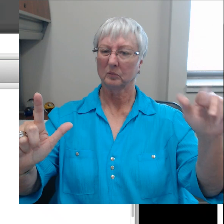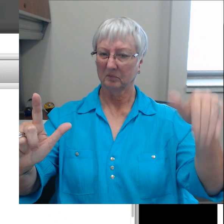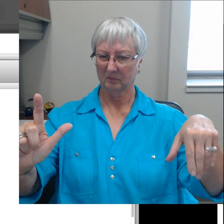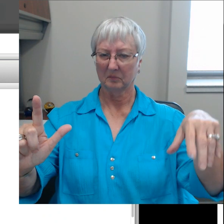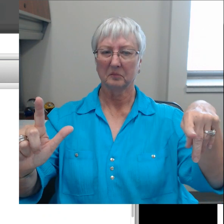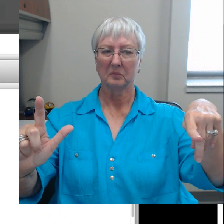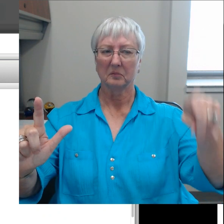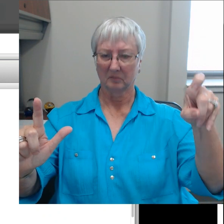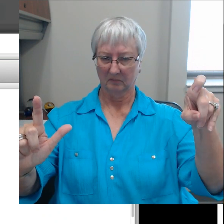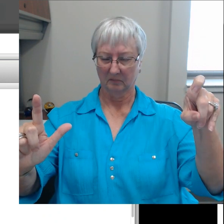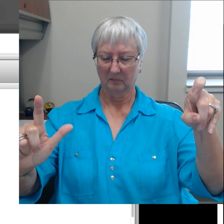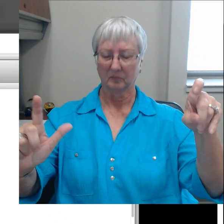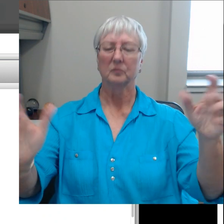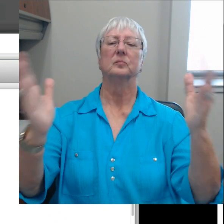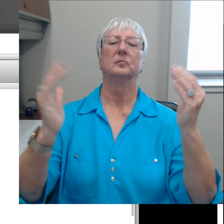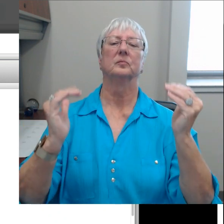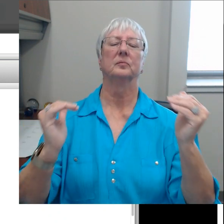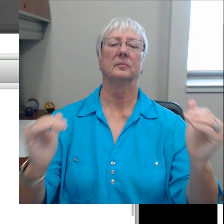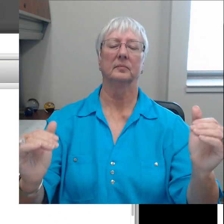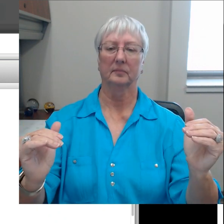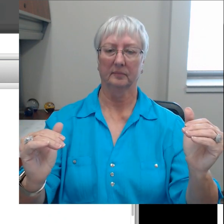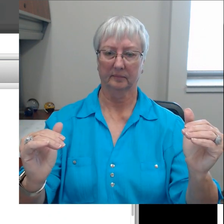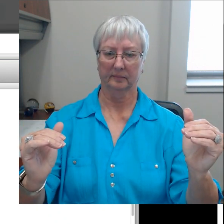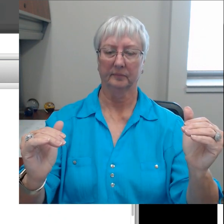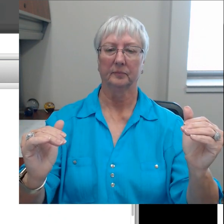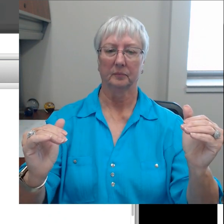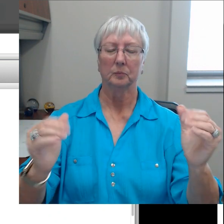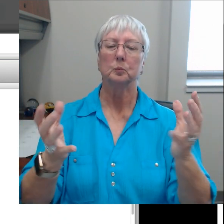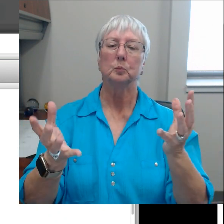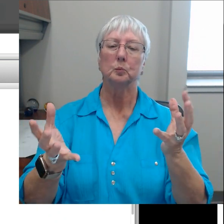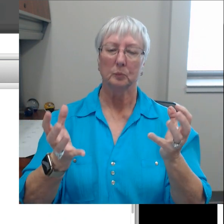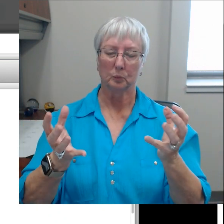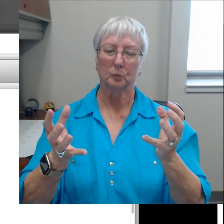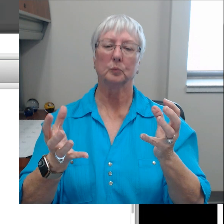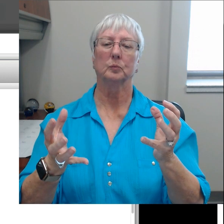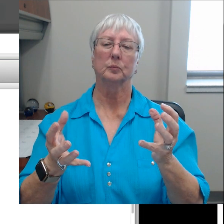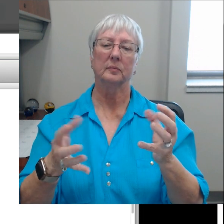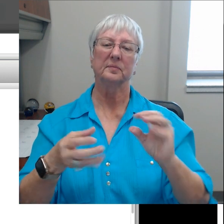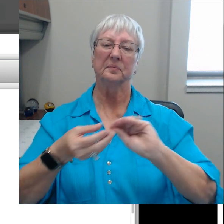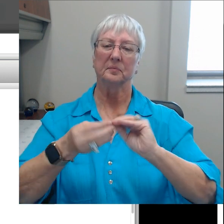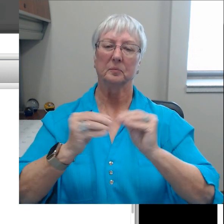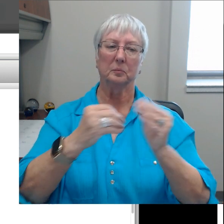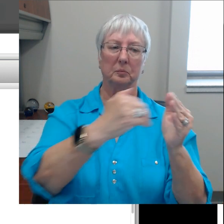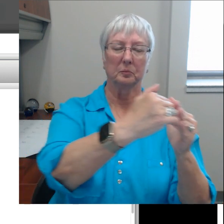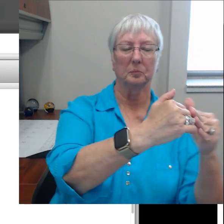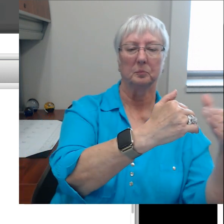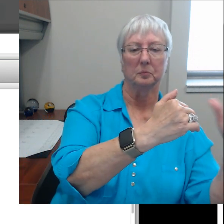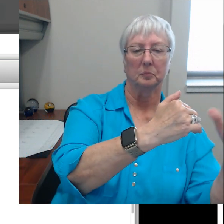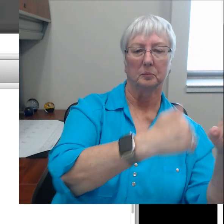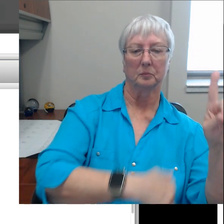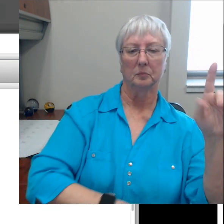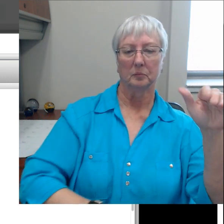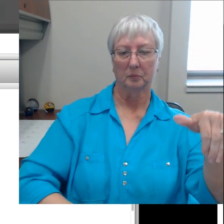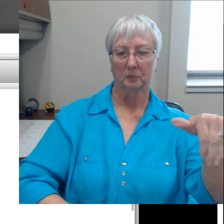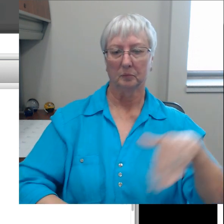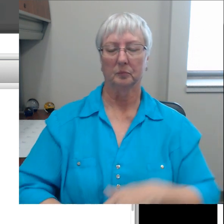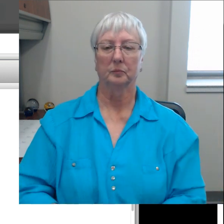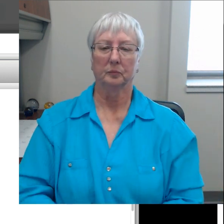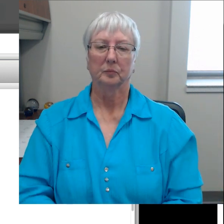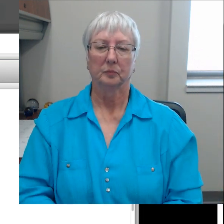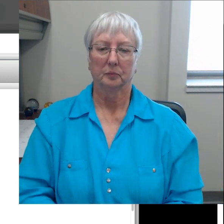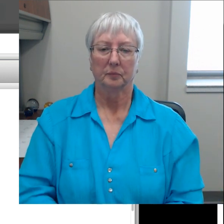set a media query to display our spans in line above that size. And now we'll add a rule for our RWD line